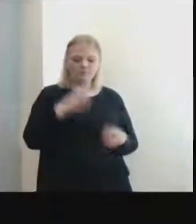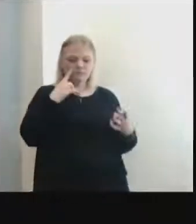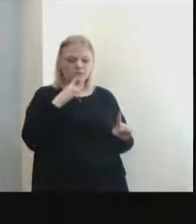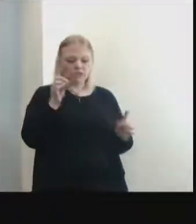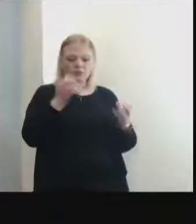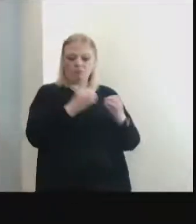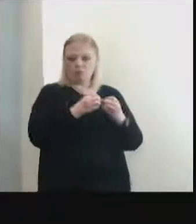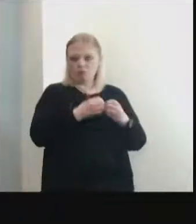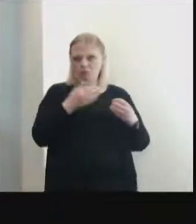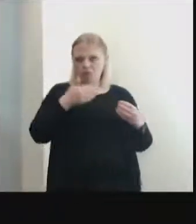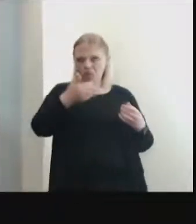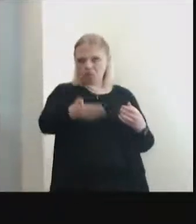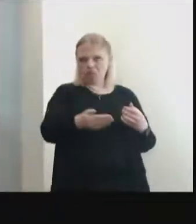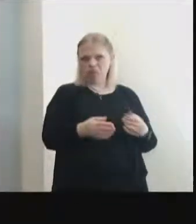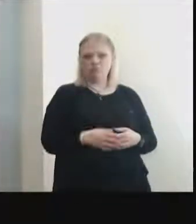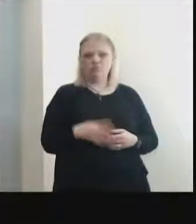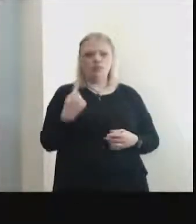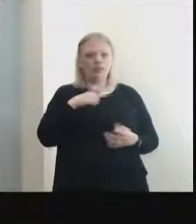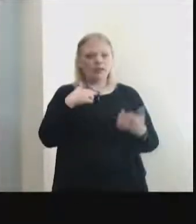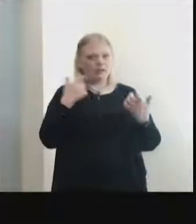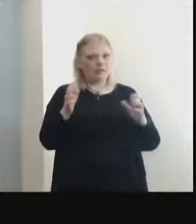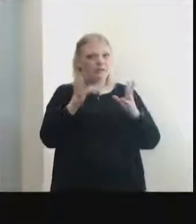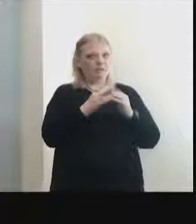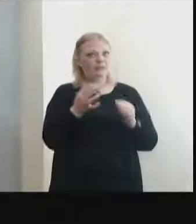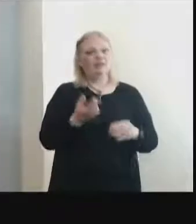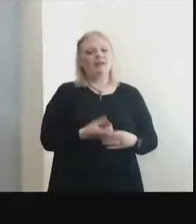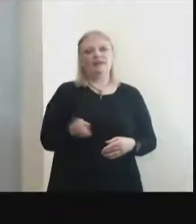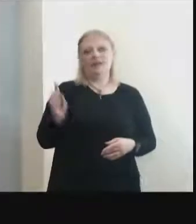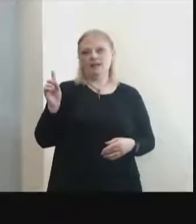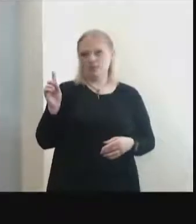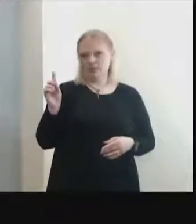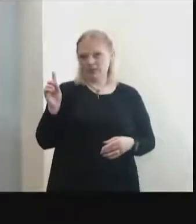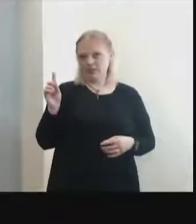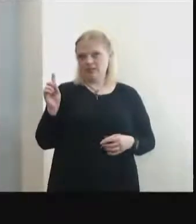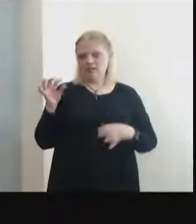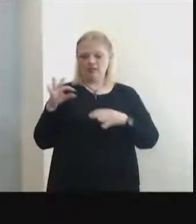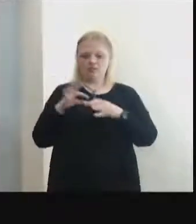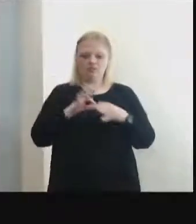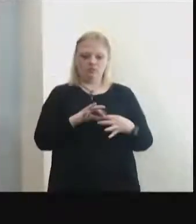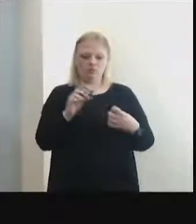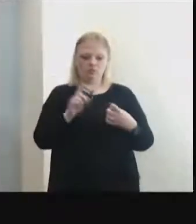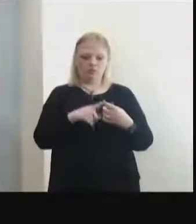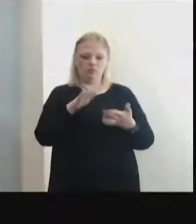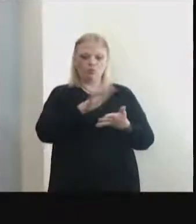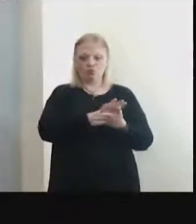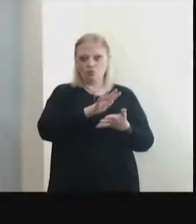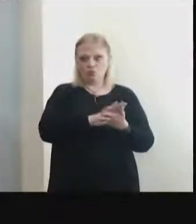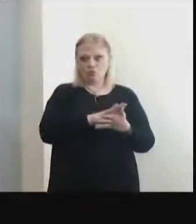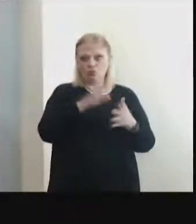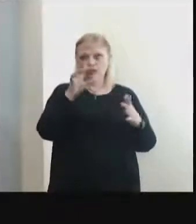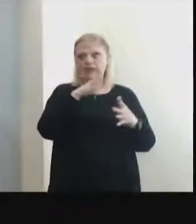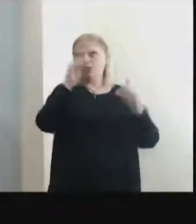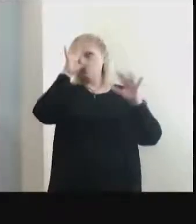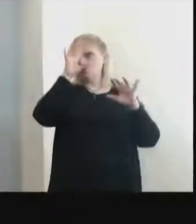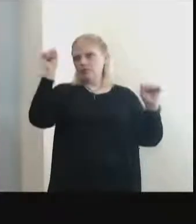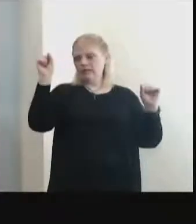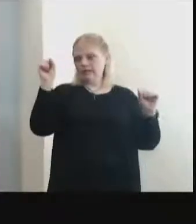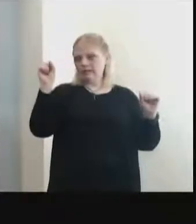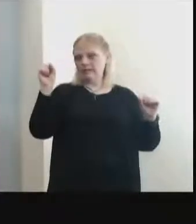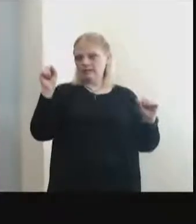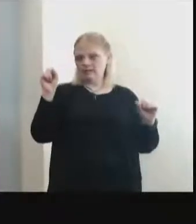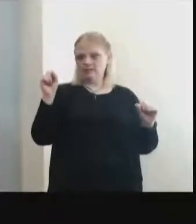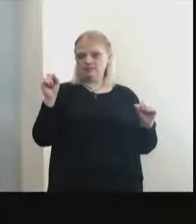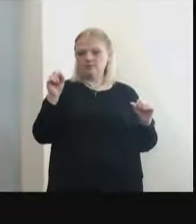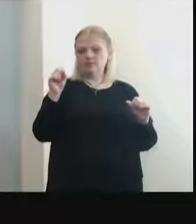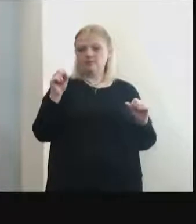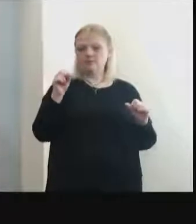more on that. We did have a big meeting last week just with regards to schools and the superintendents. We